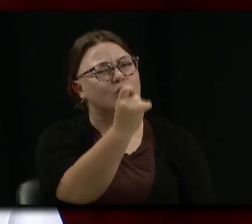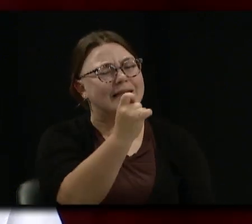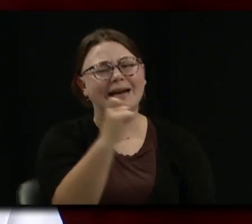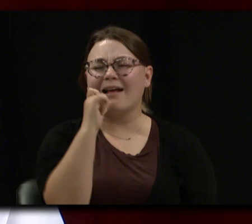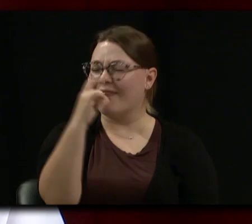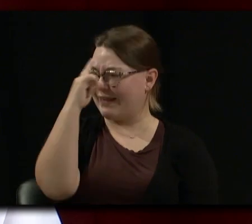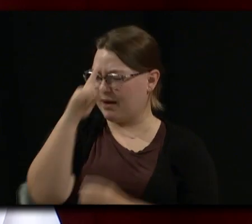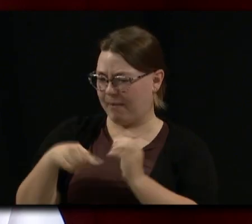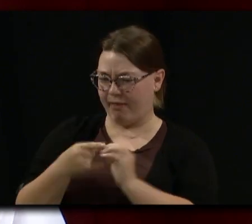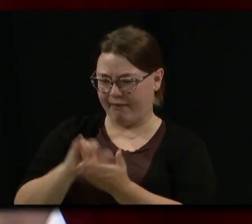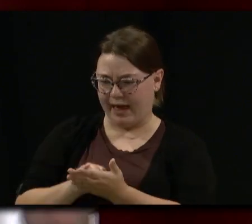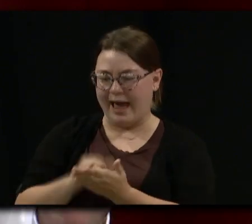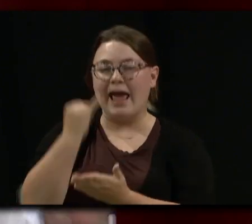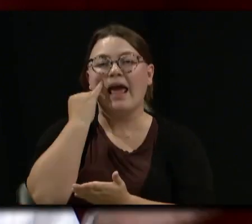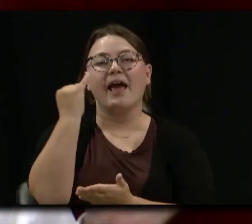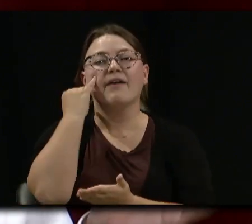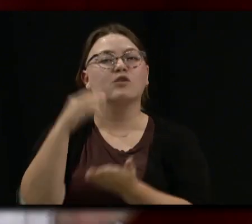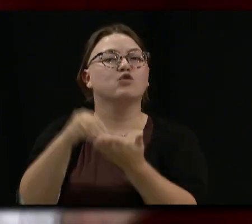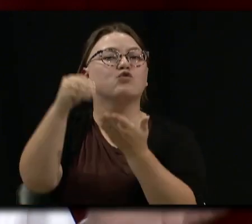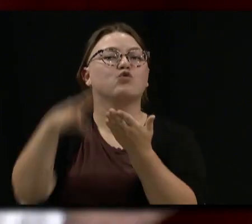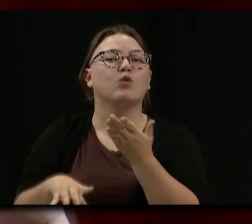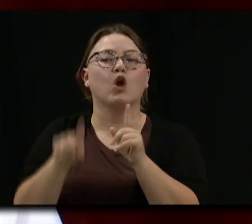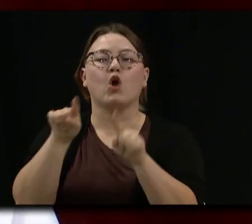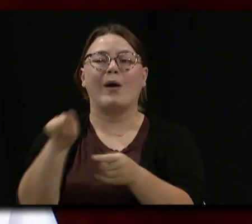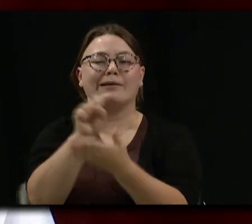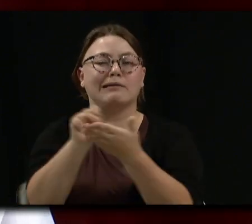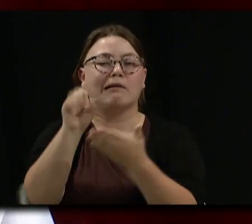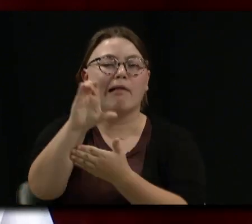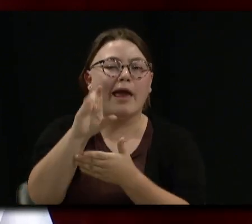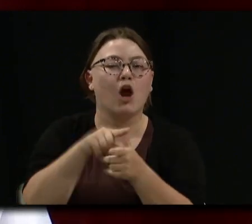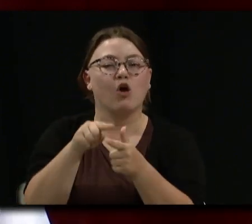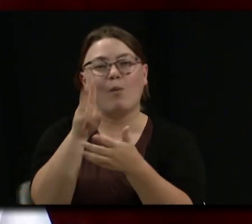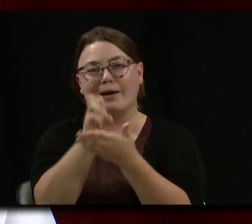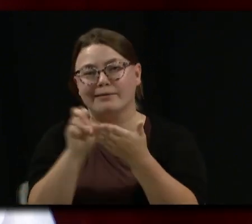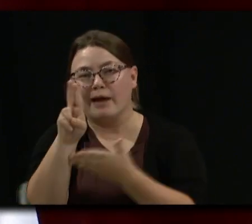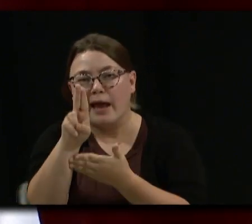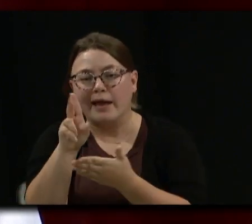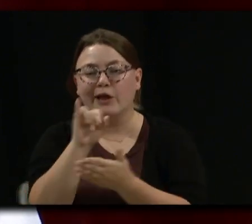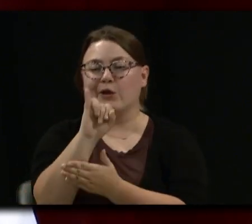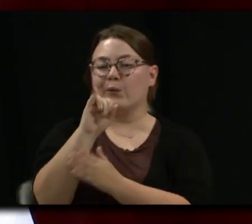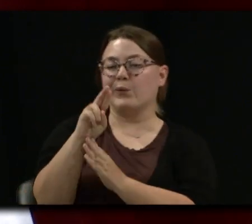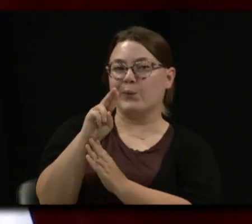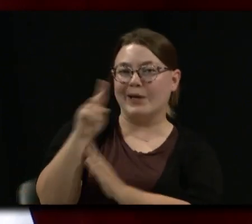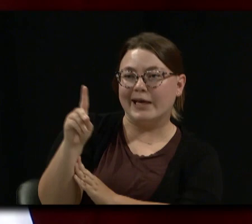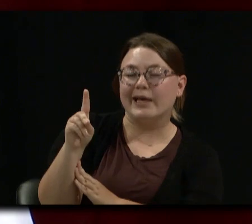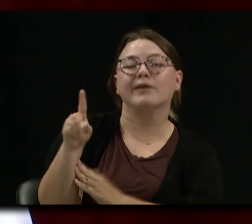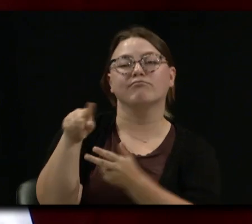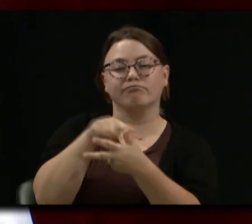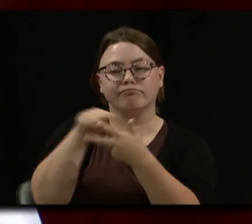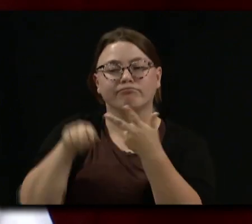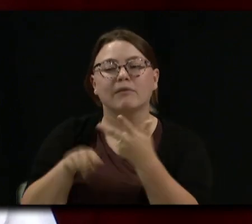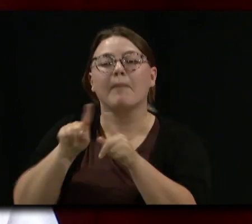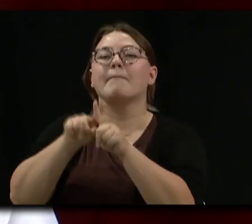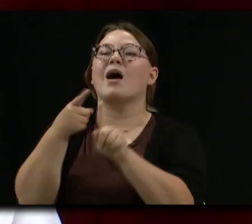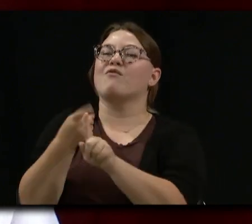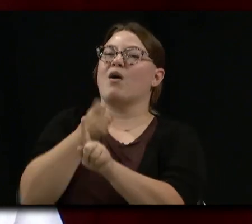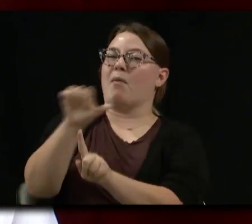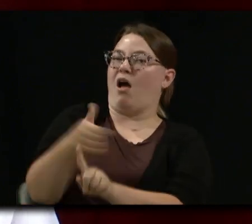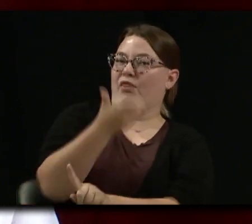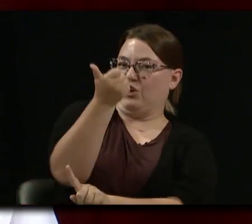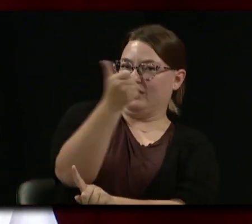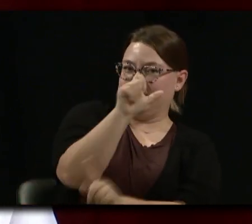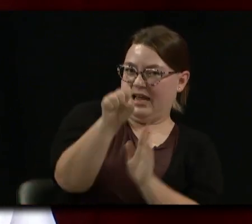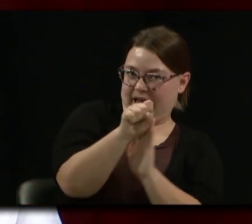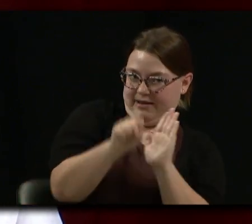that. So if a student is at Sinclair, Wright State, UD, but maybe they've transferred in from another state, so they're coming here for